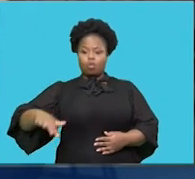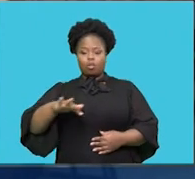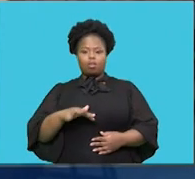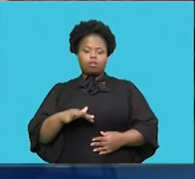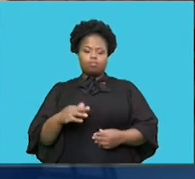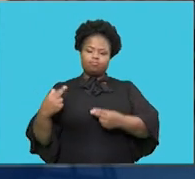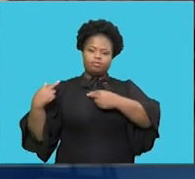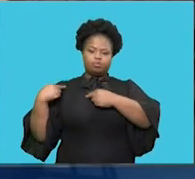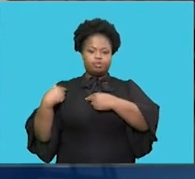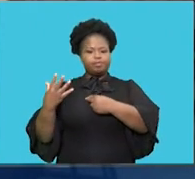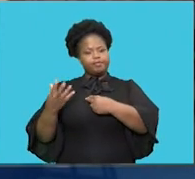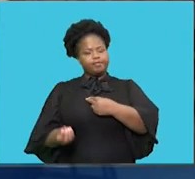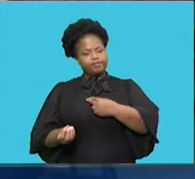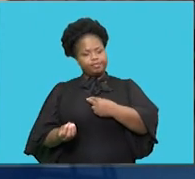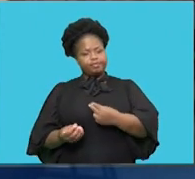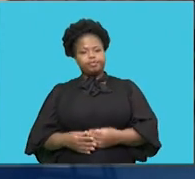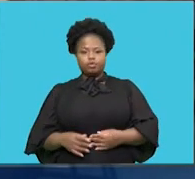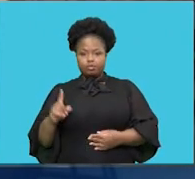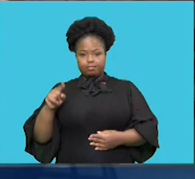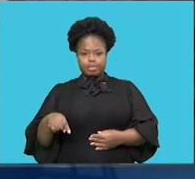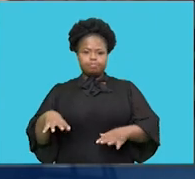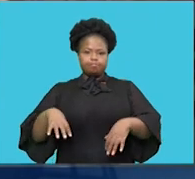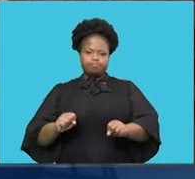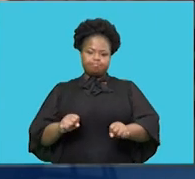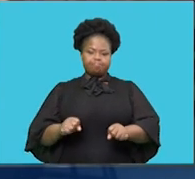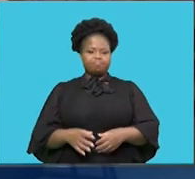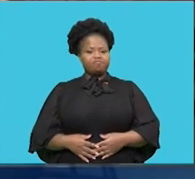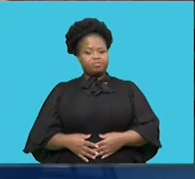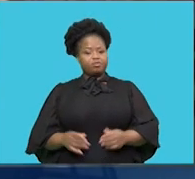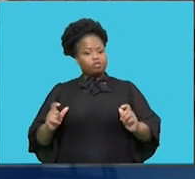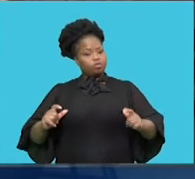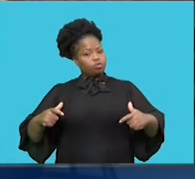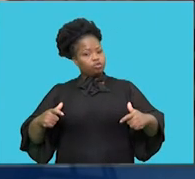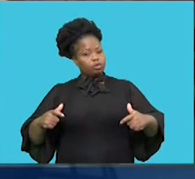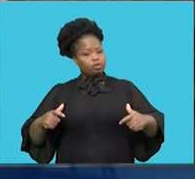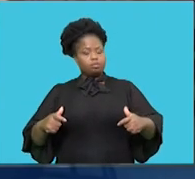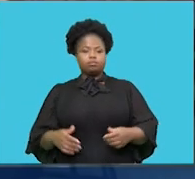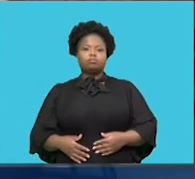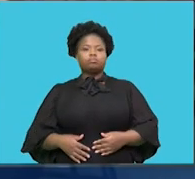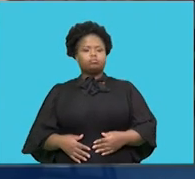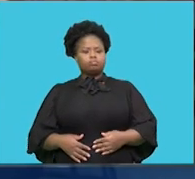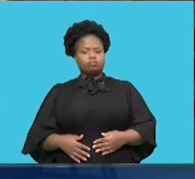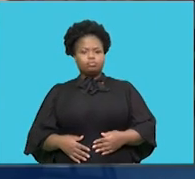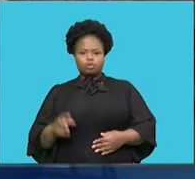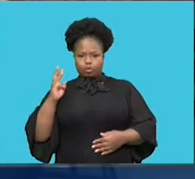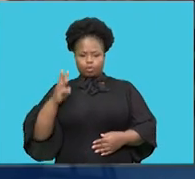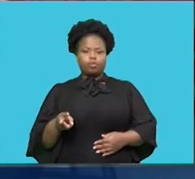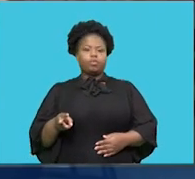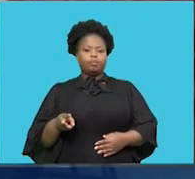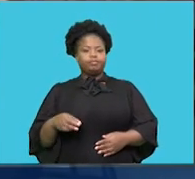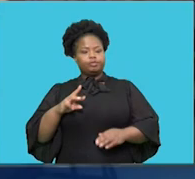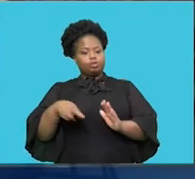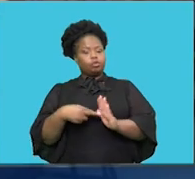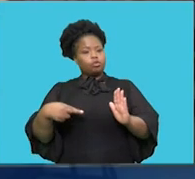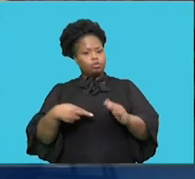has a duty we need to take. We from the commission will undertake our roles